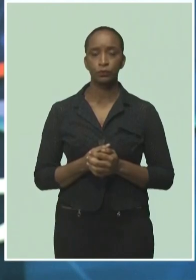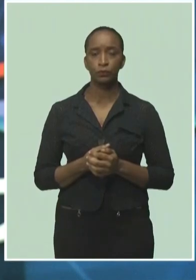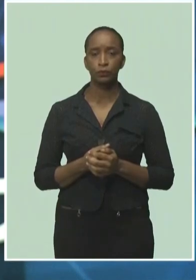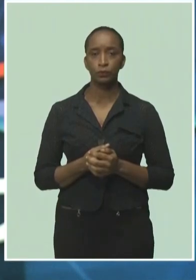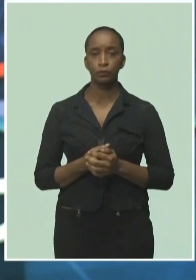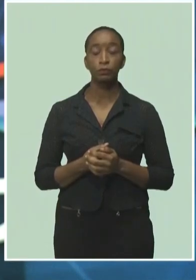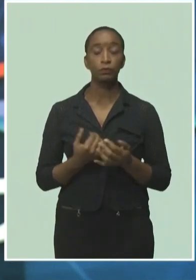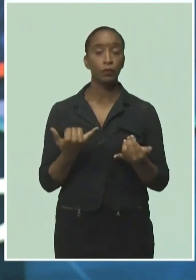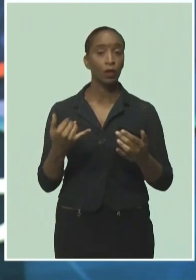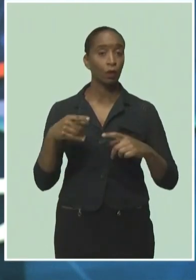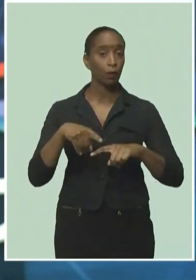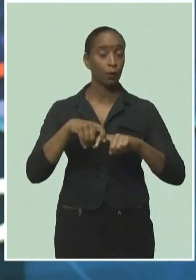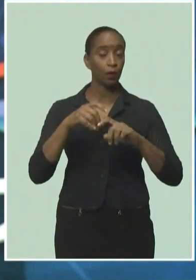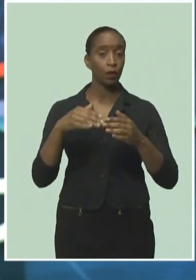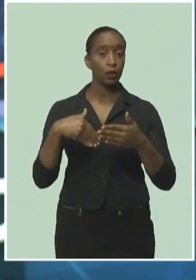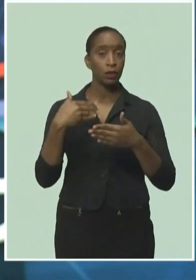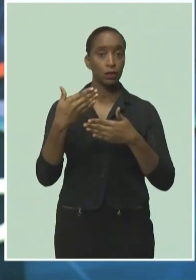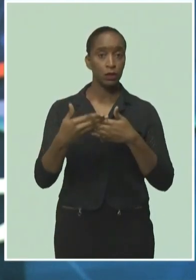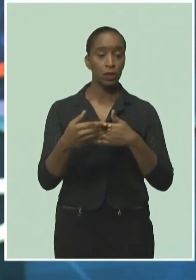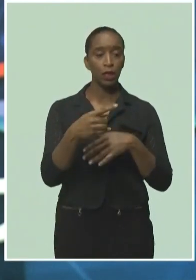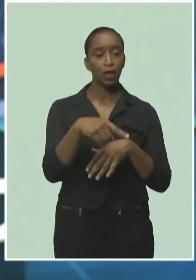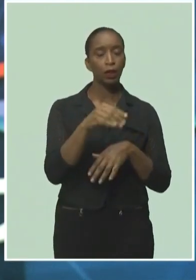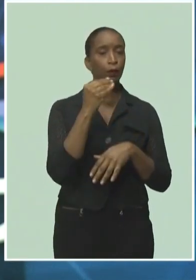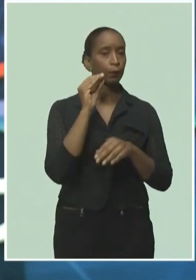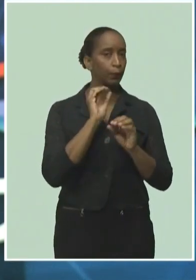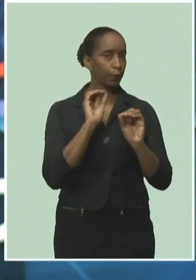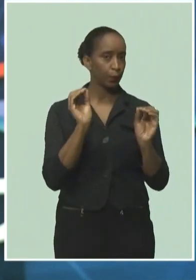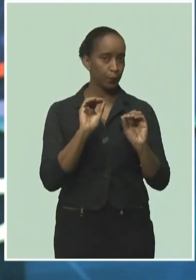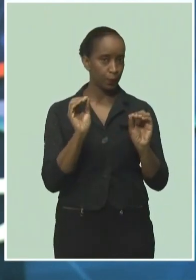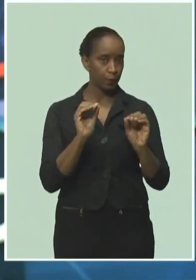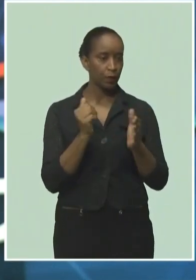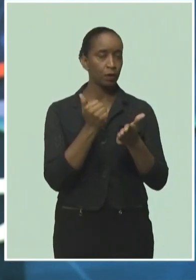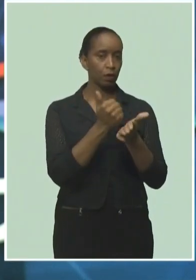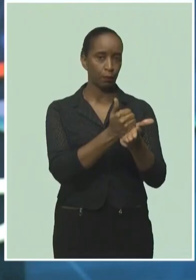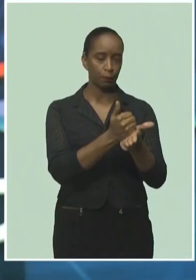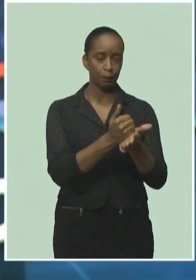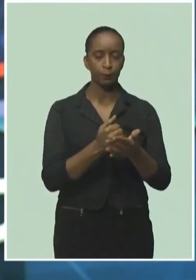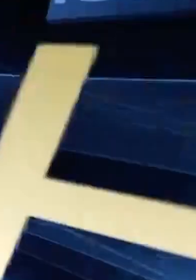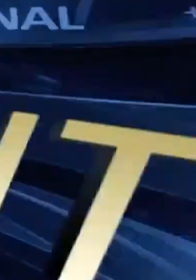We'll take a break here, but coming up, relief for the homeless who need shelter during the day.